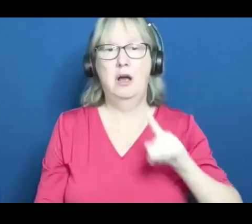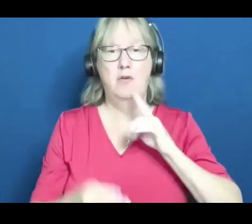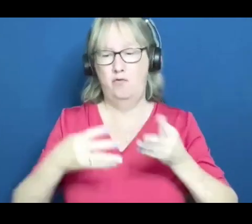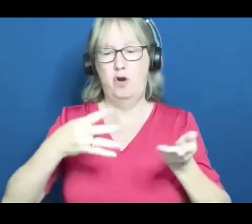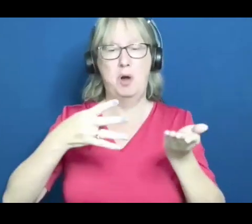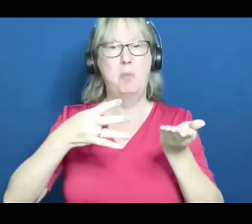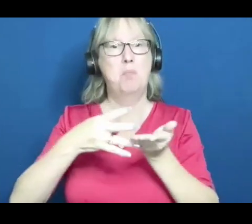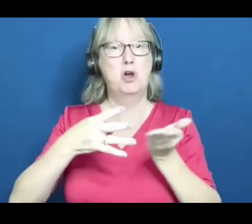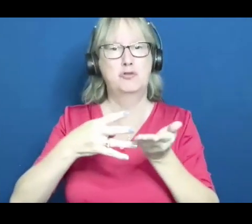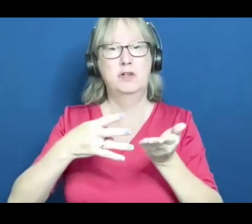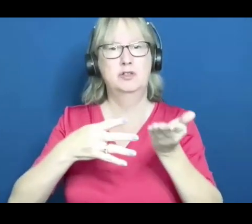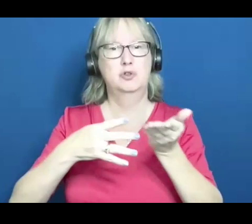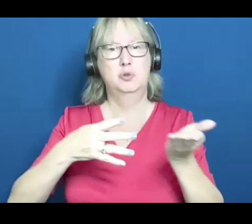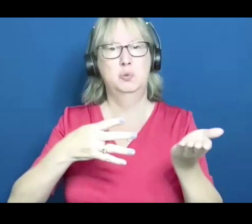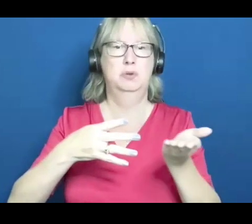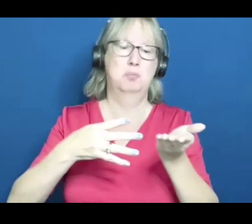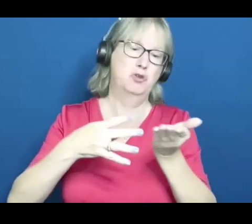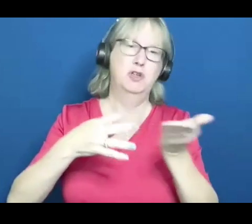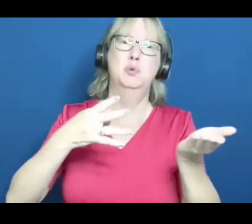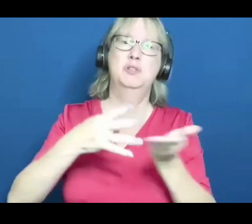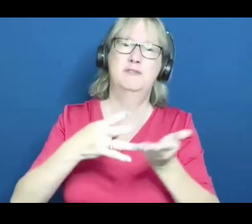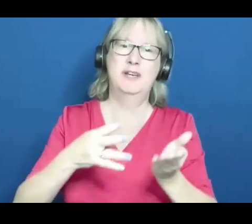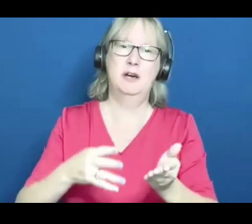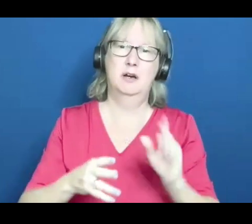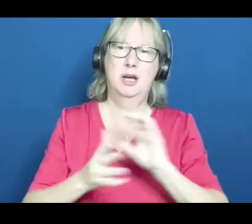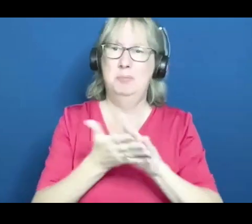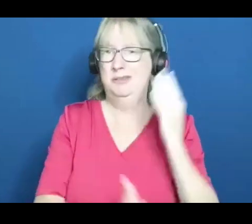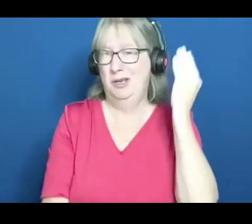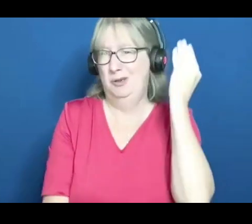very severe hearing loss, very little hearing left.